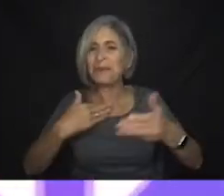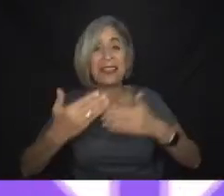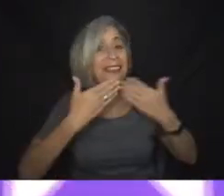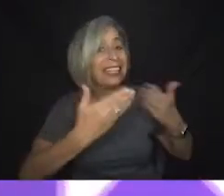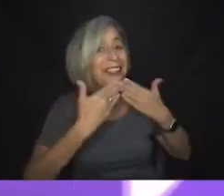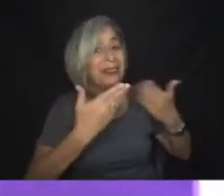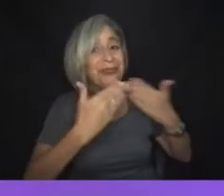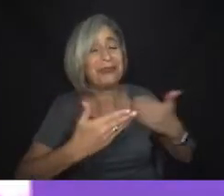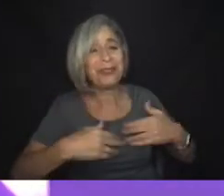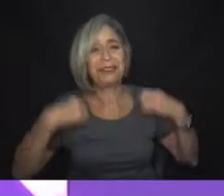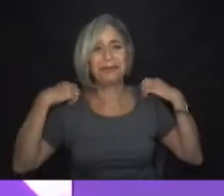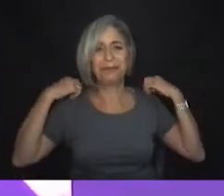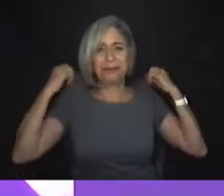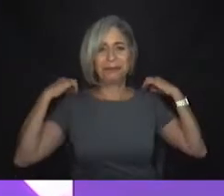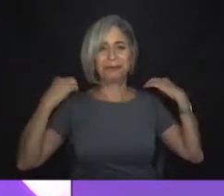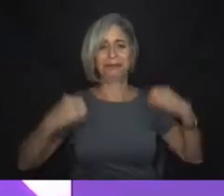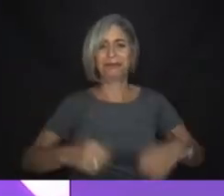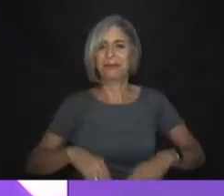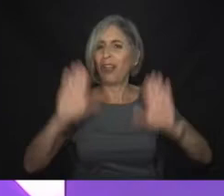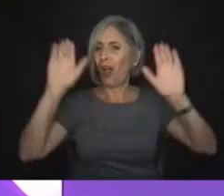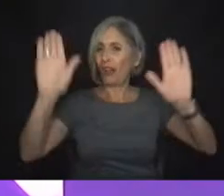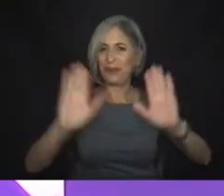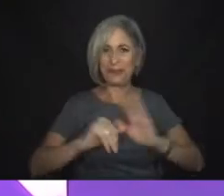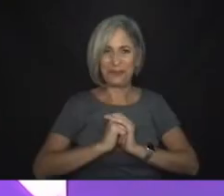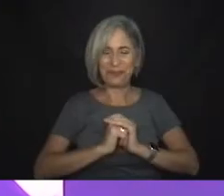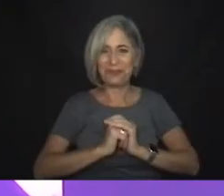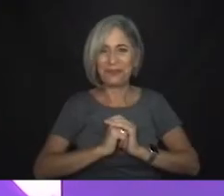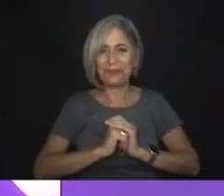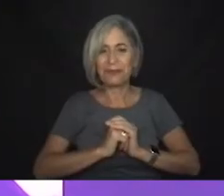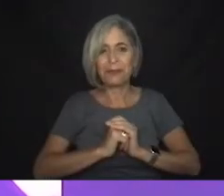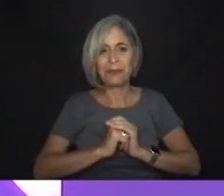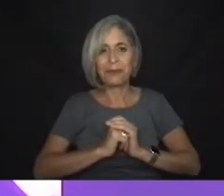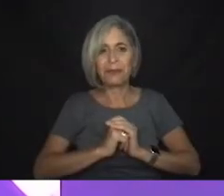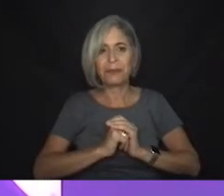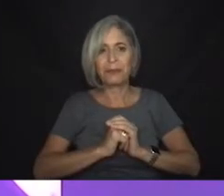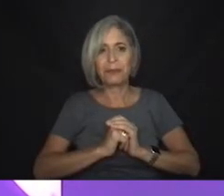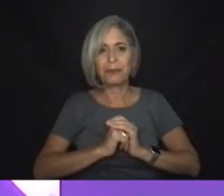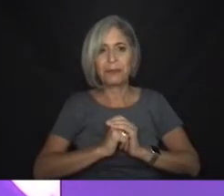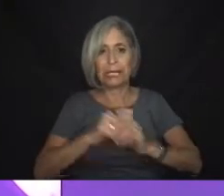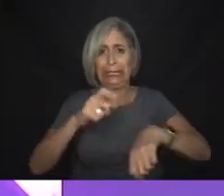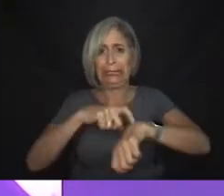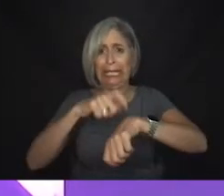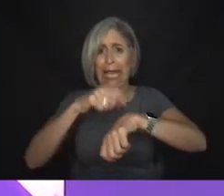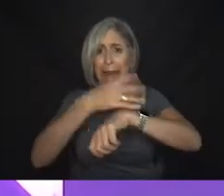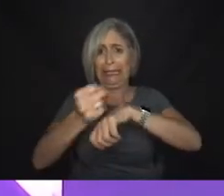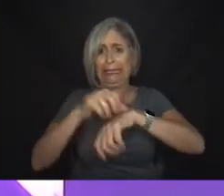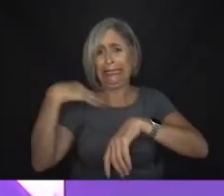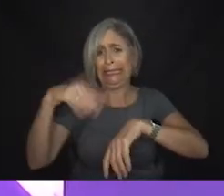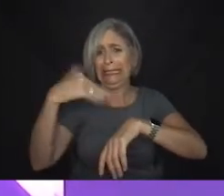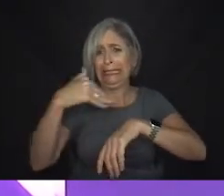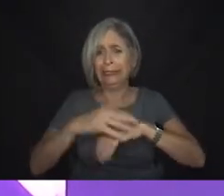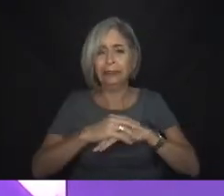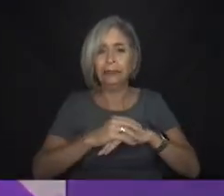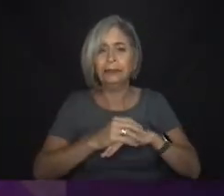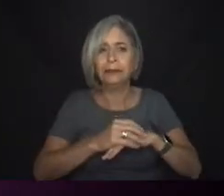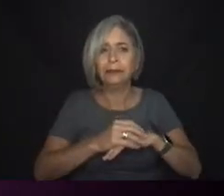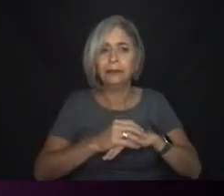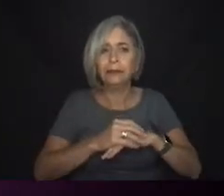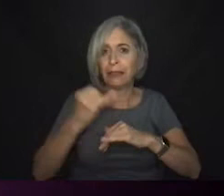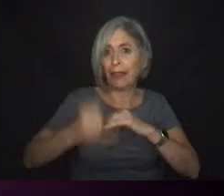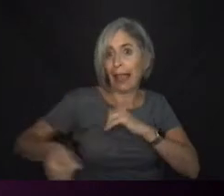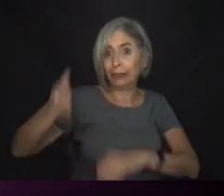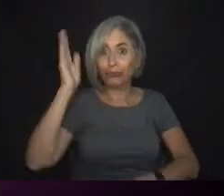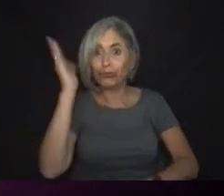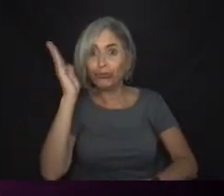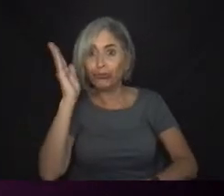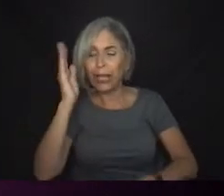much. Amazing. Fantastic. All right. I hope that wasn't time spent. Anyway, so it's the last talk. I